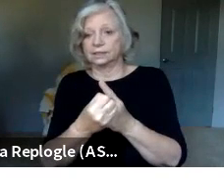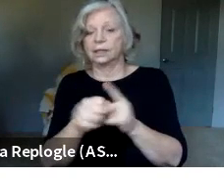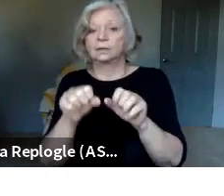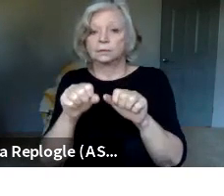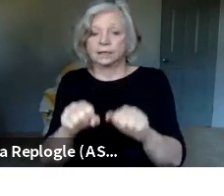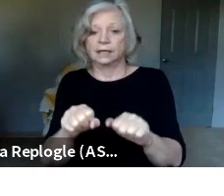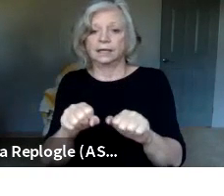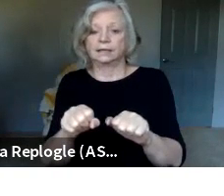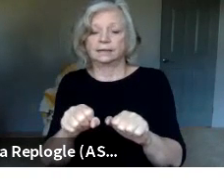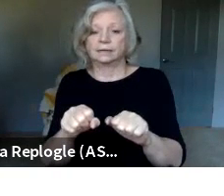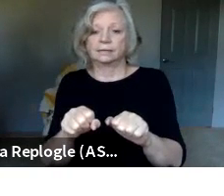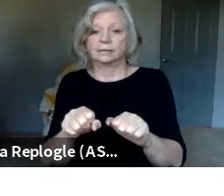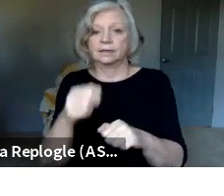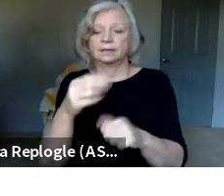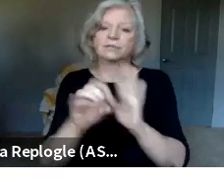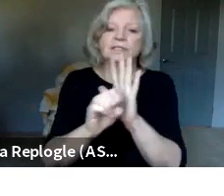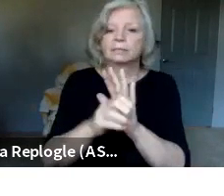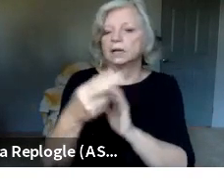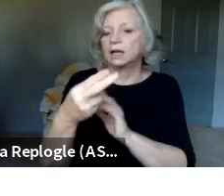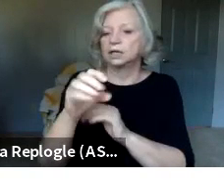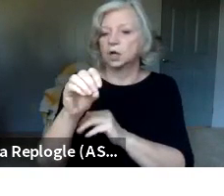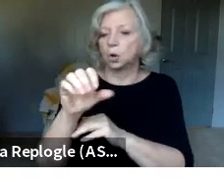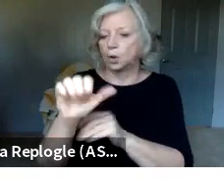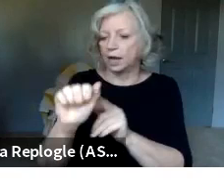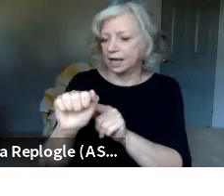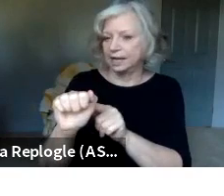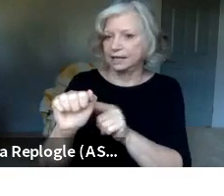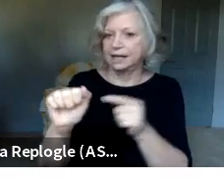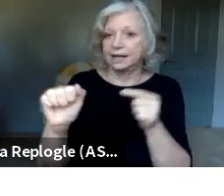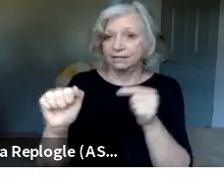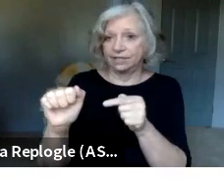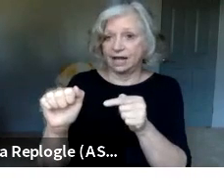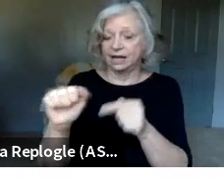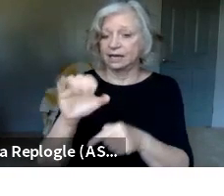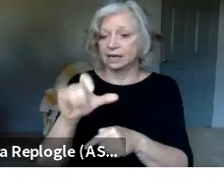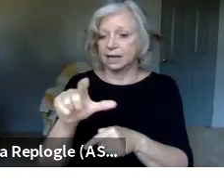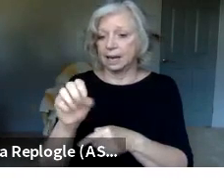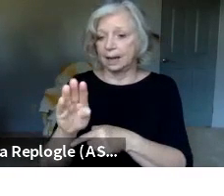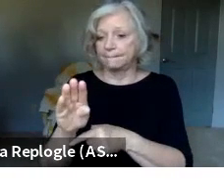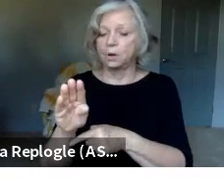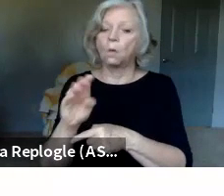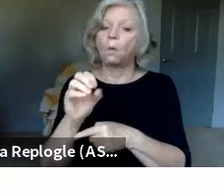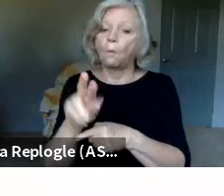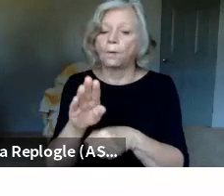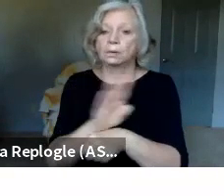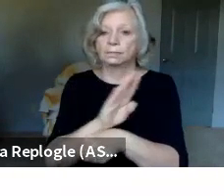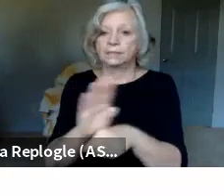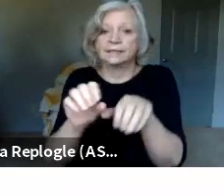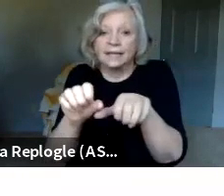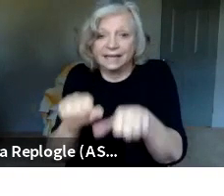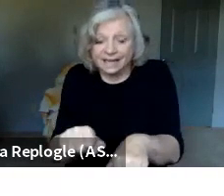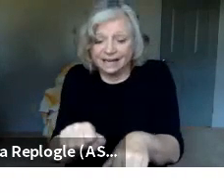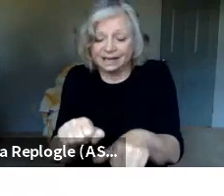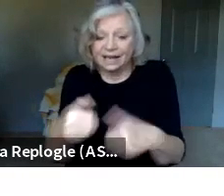a HOA or a specific club or business, they can place